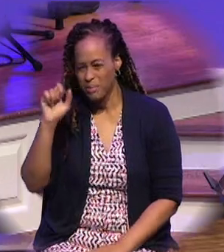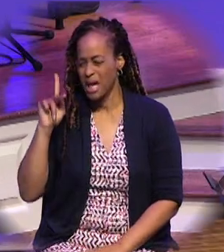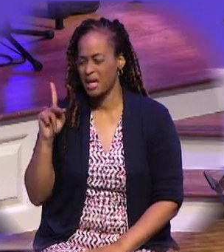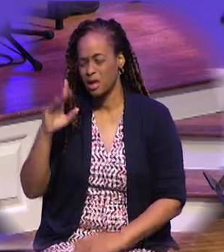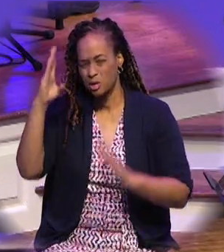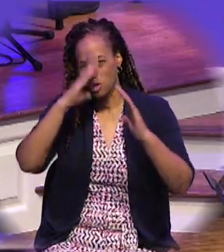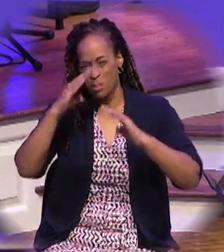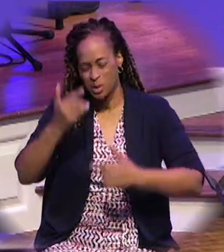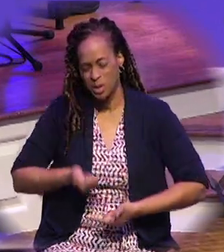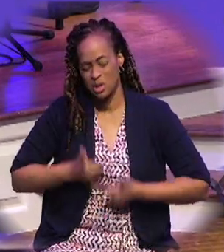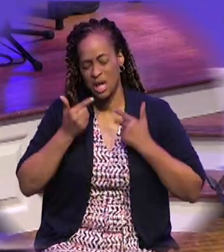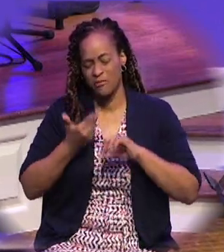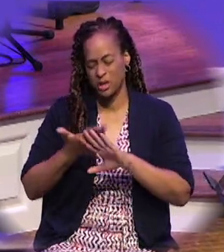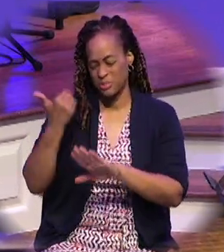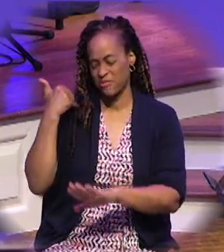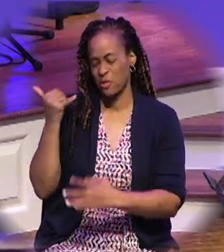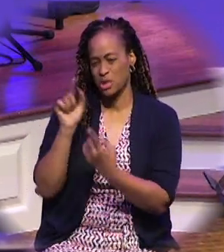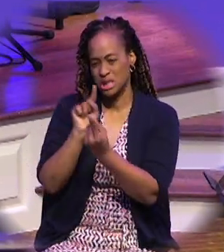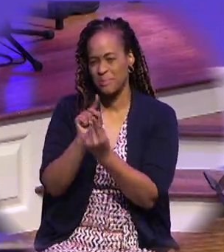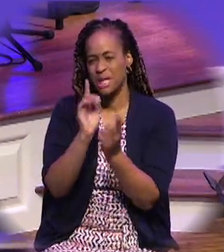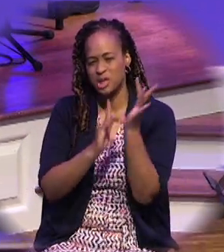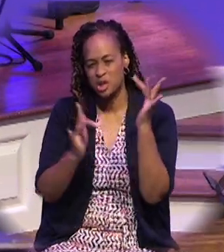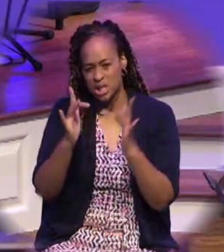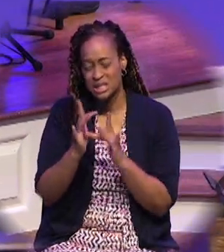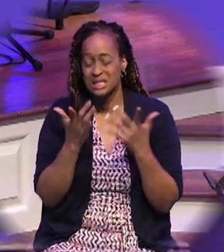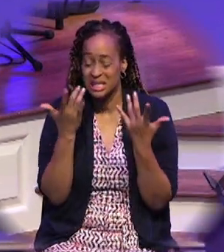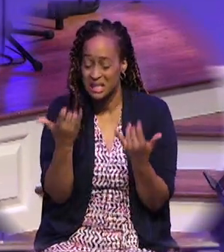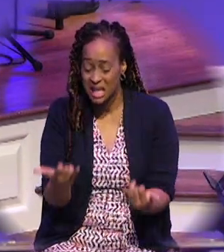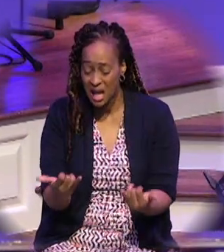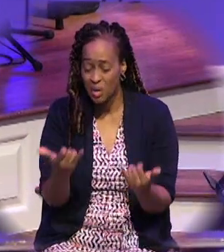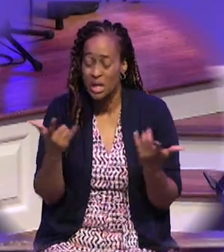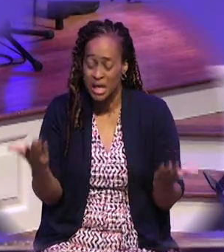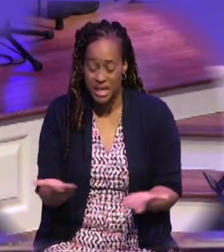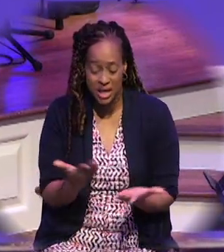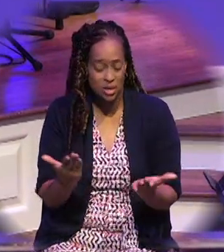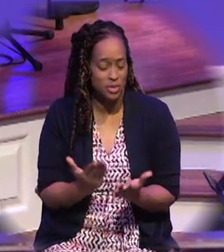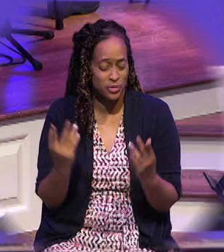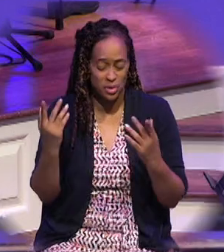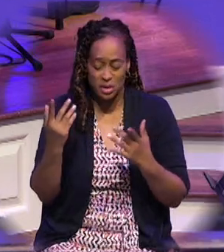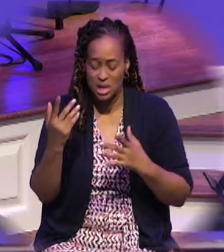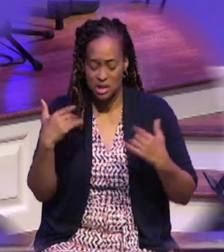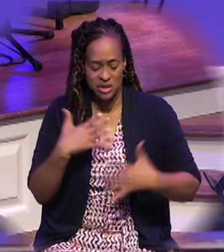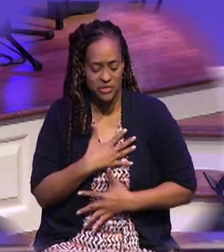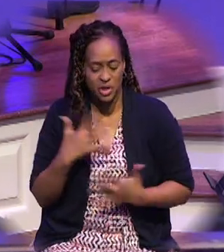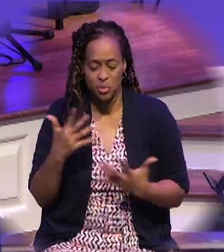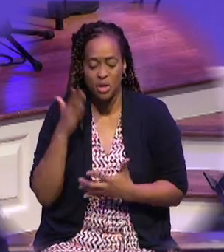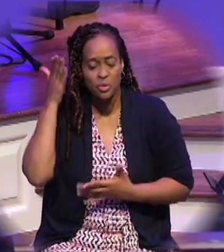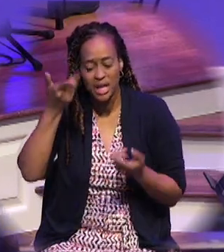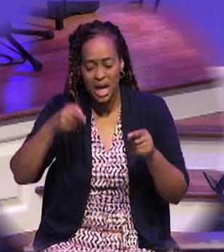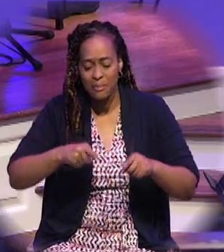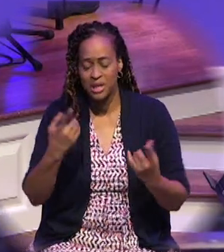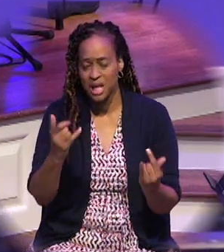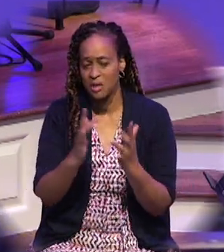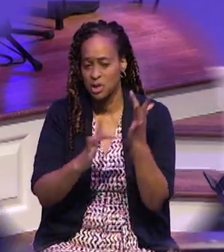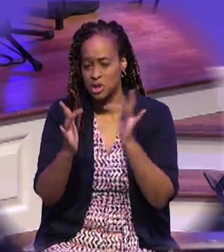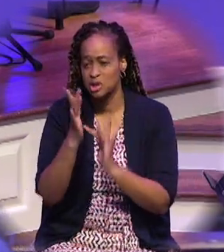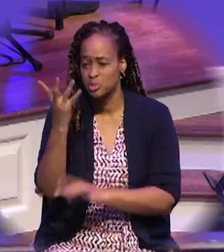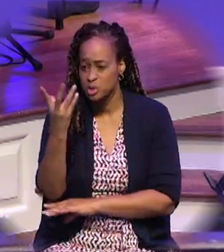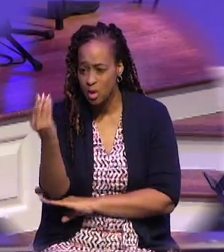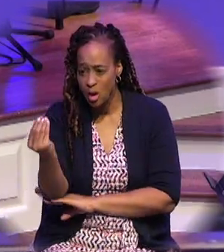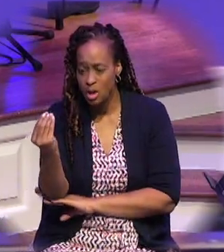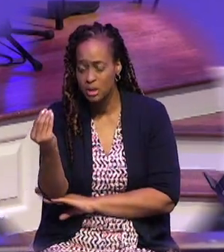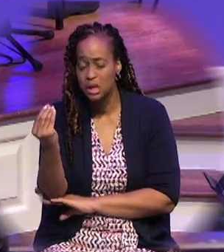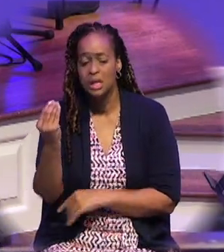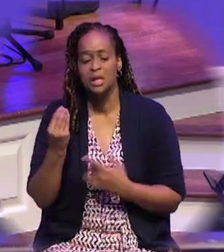life was before she met Jesus and now feared the worst. What would happen now that he was gone? You see, for